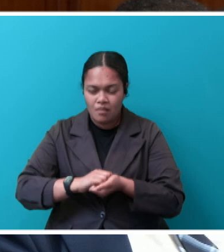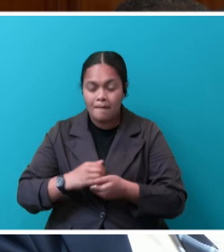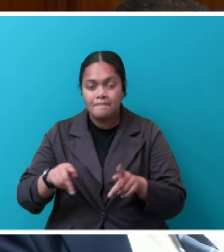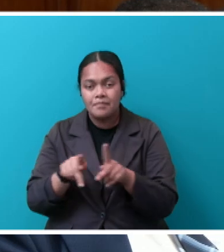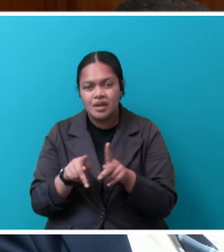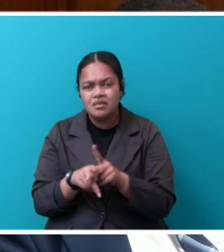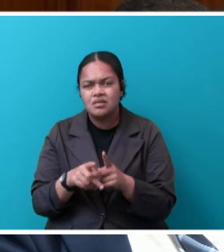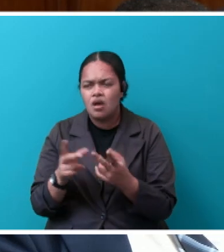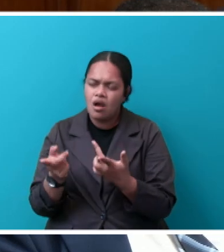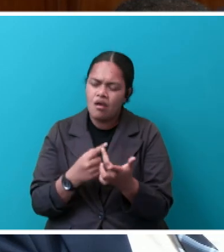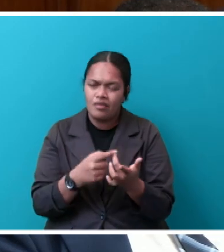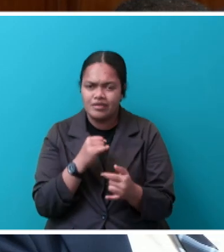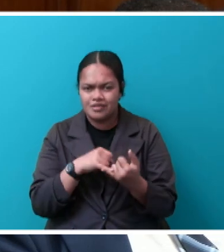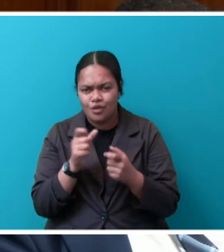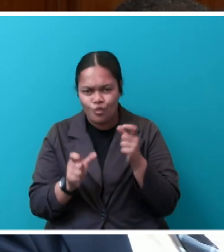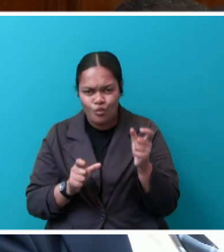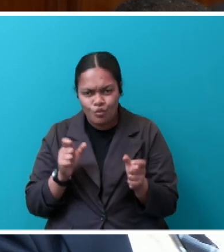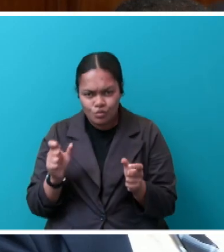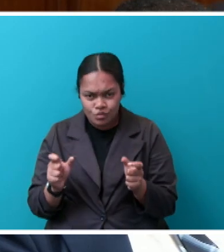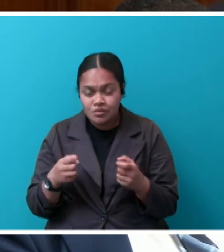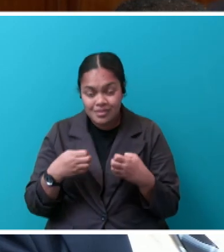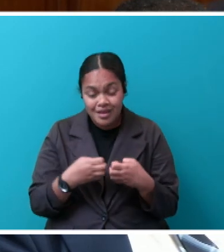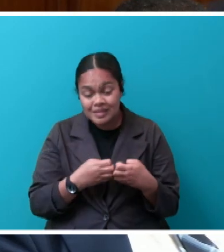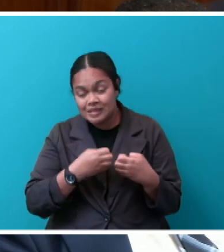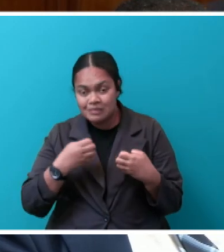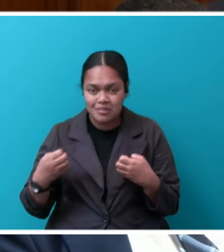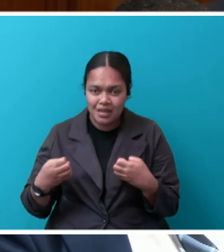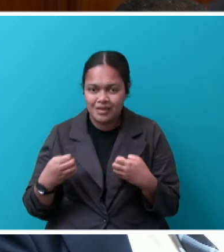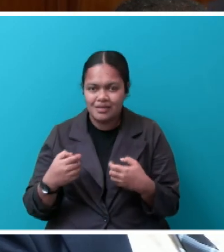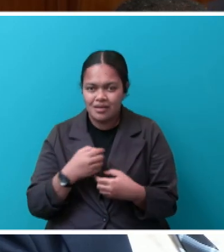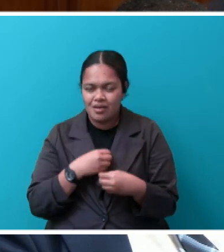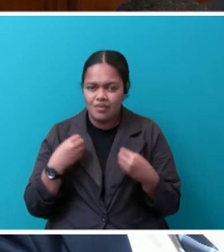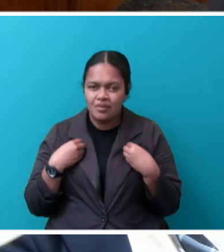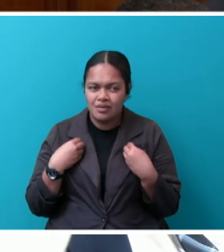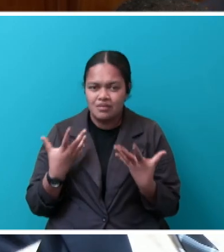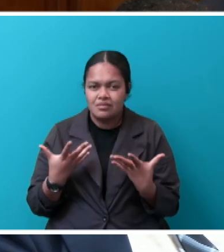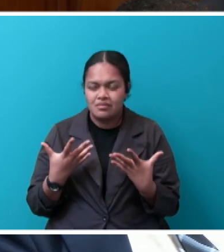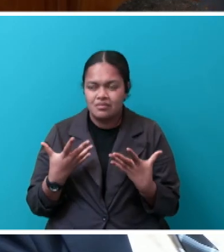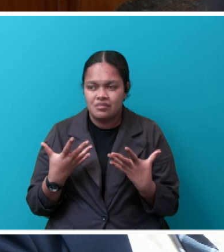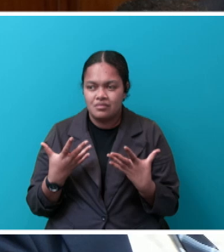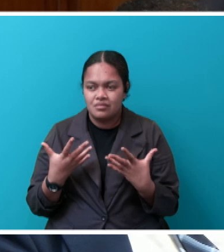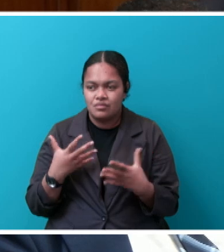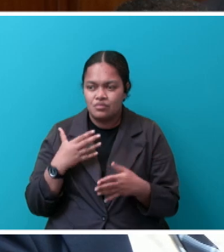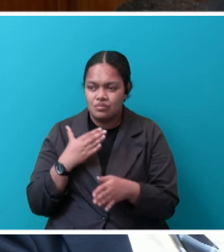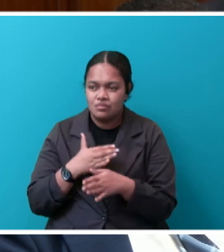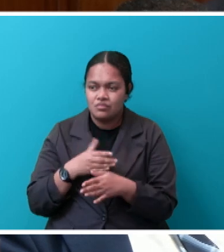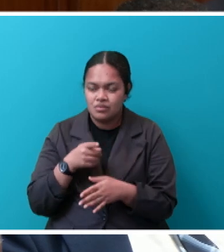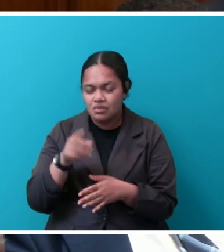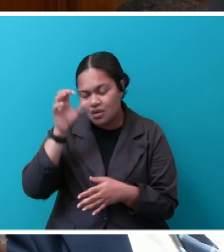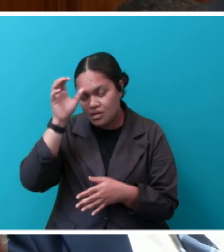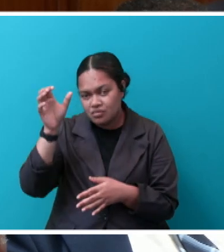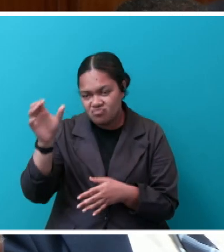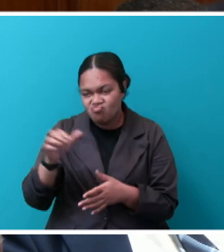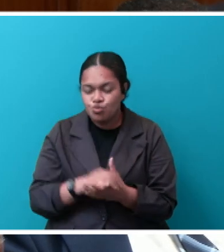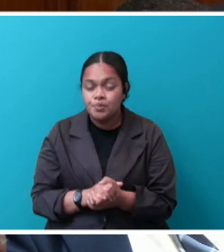all the stakeholders to expand our reach to all the corners of the country. The